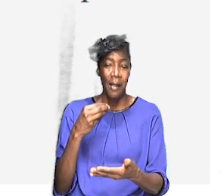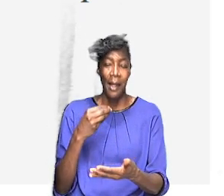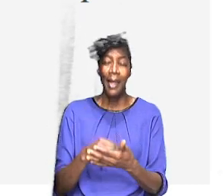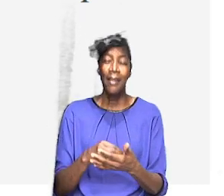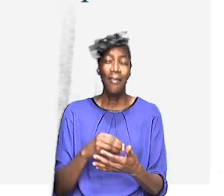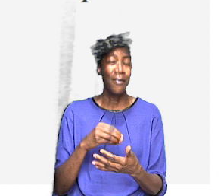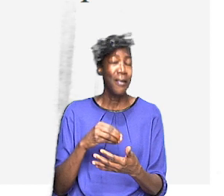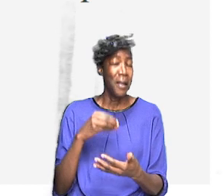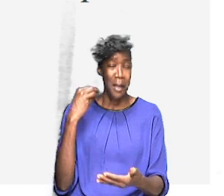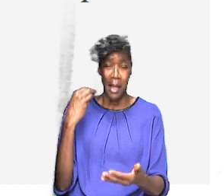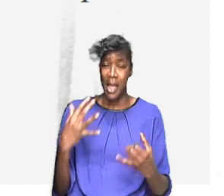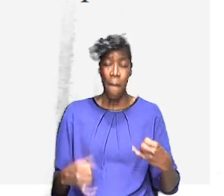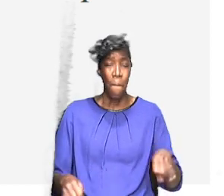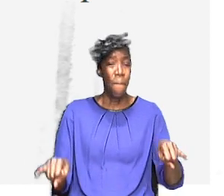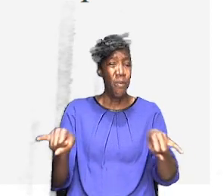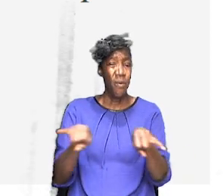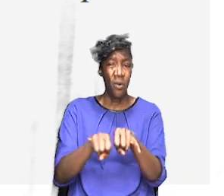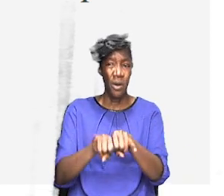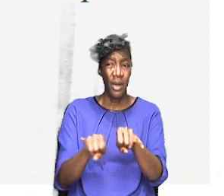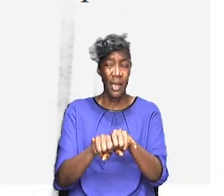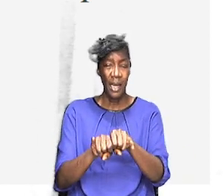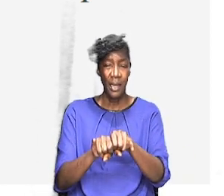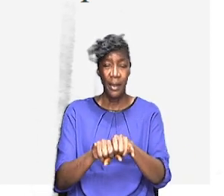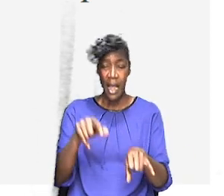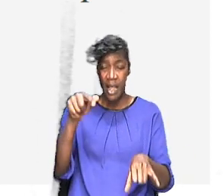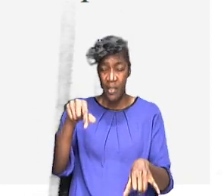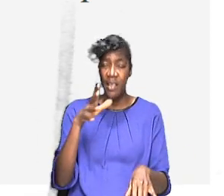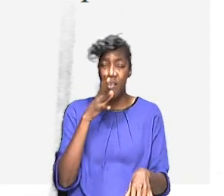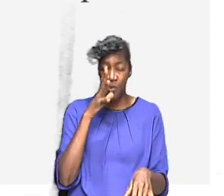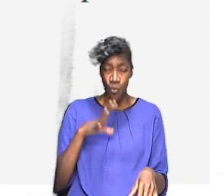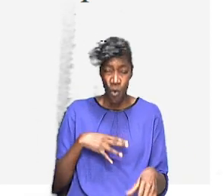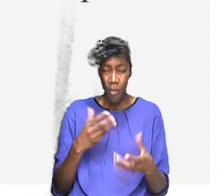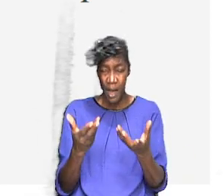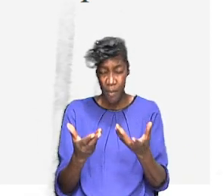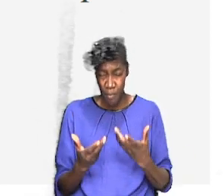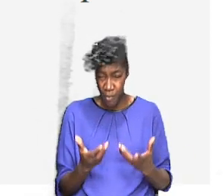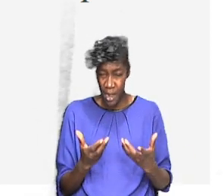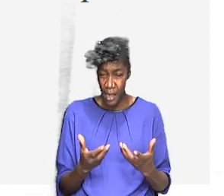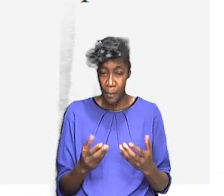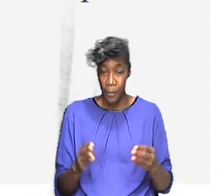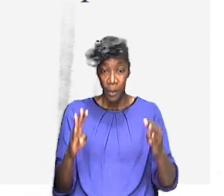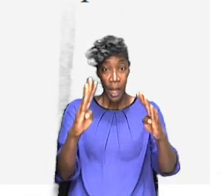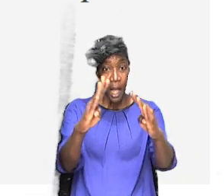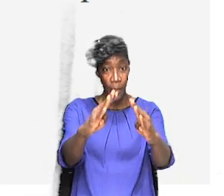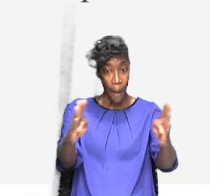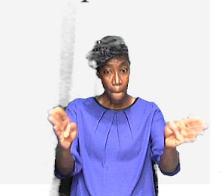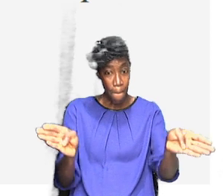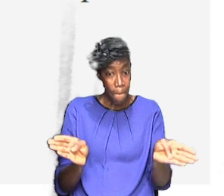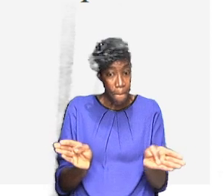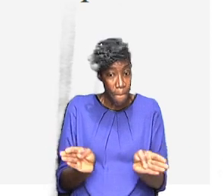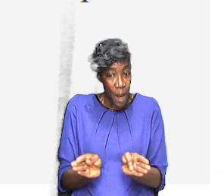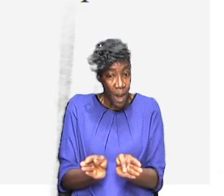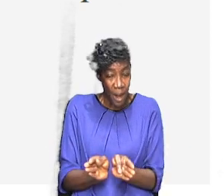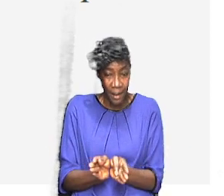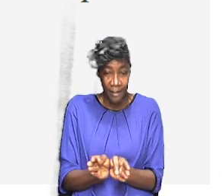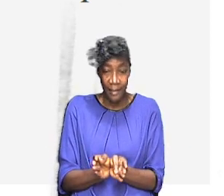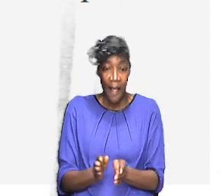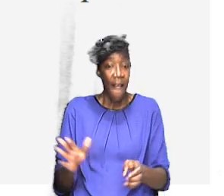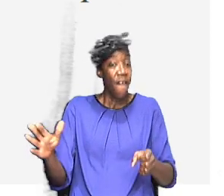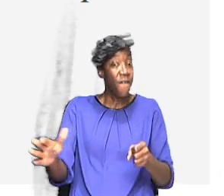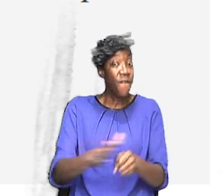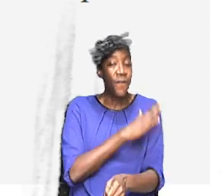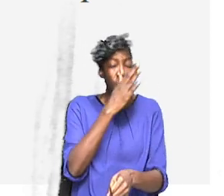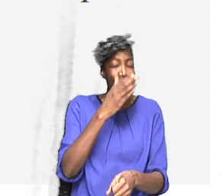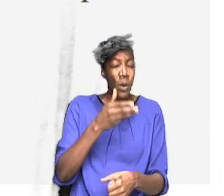life settings. And this woman brought an alabaster box full of precious ointment. It showed that it was like